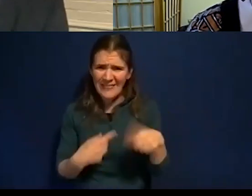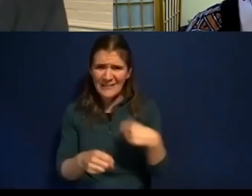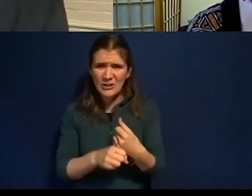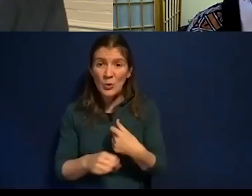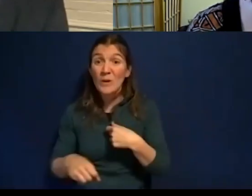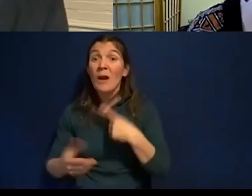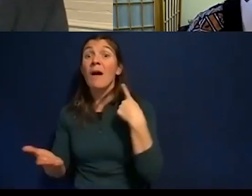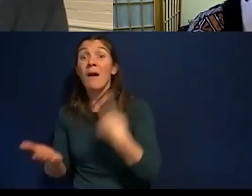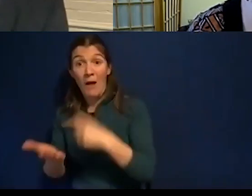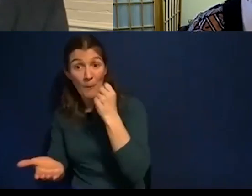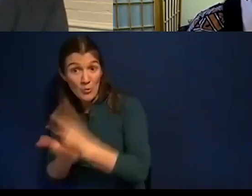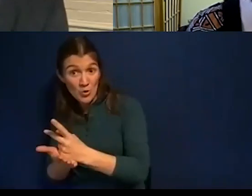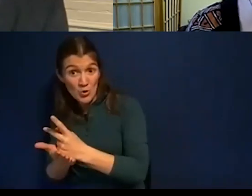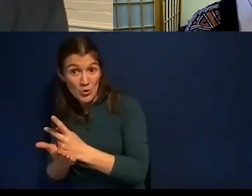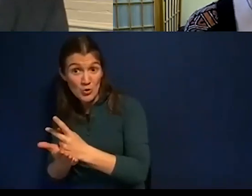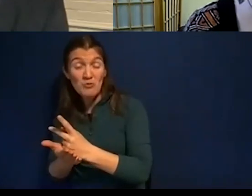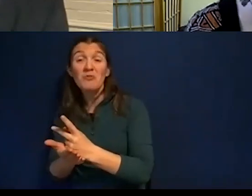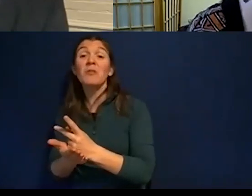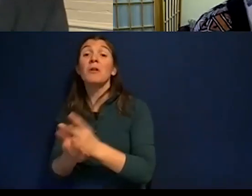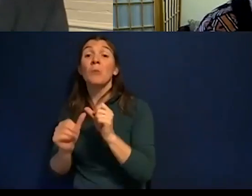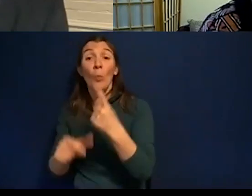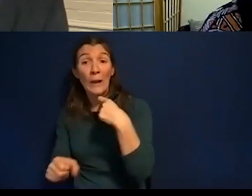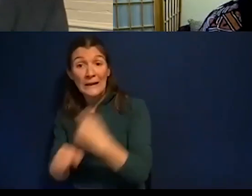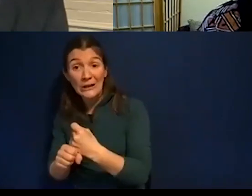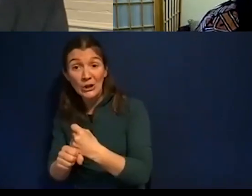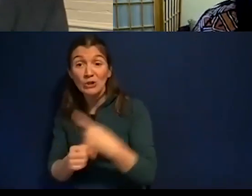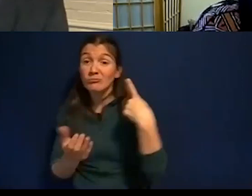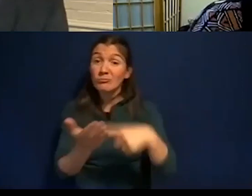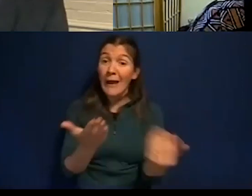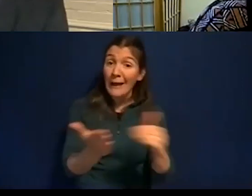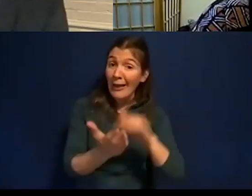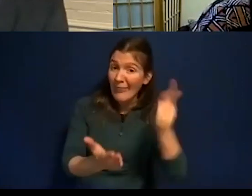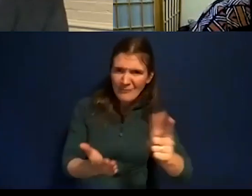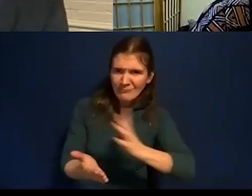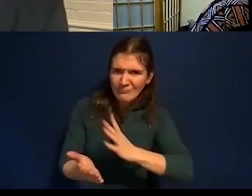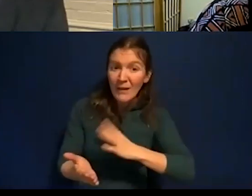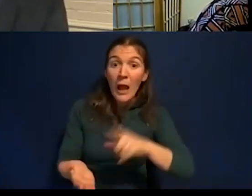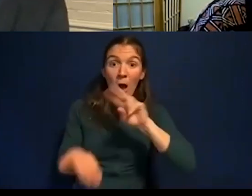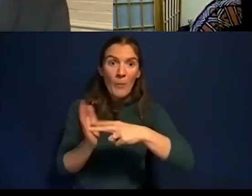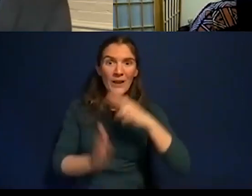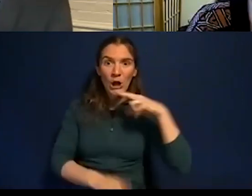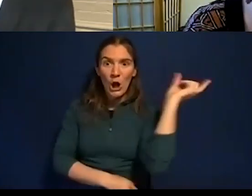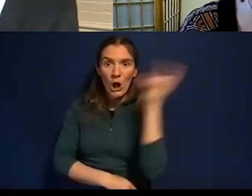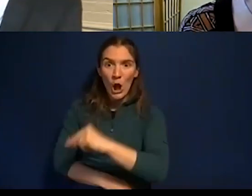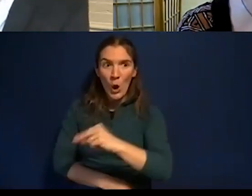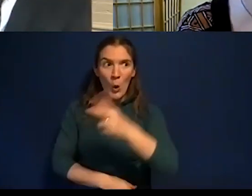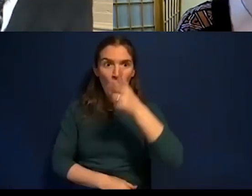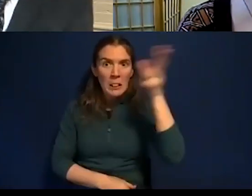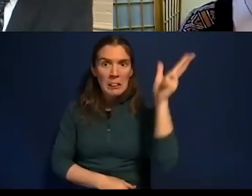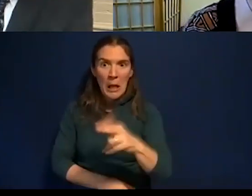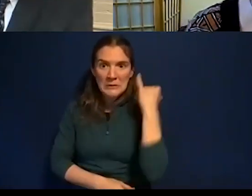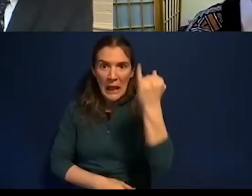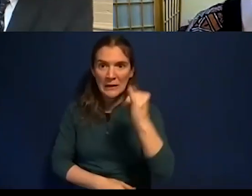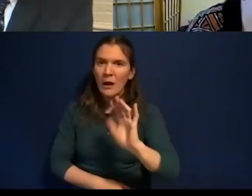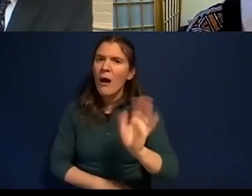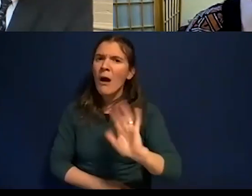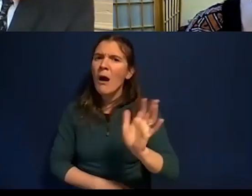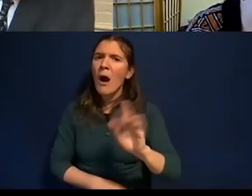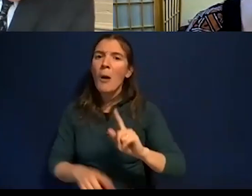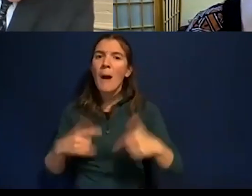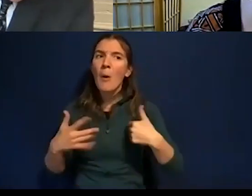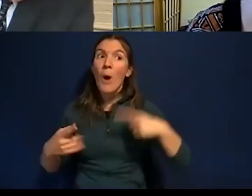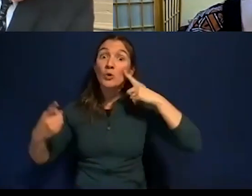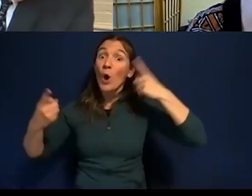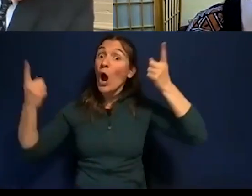know, ordinance changes, whatnot. So I'm not trying to say I think this is a bad idea. I just don't want to agree